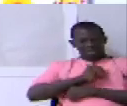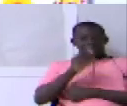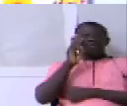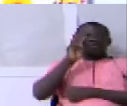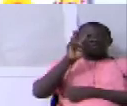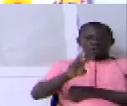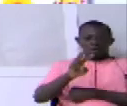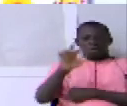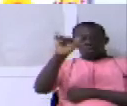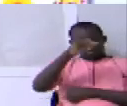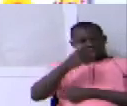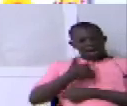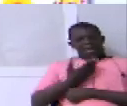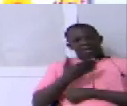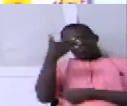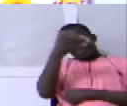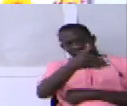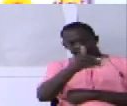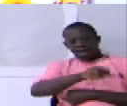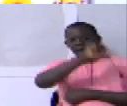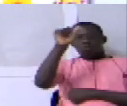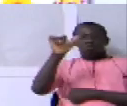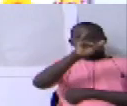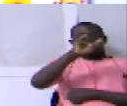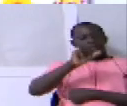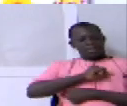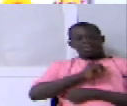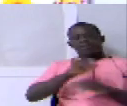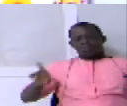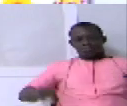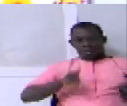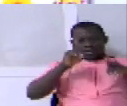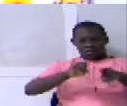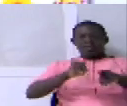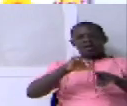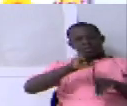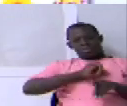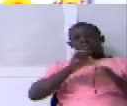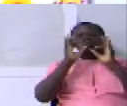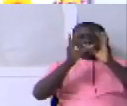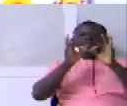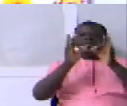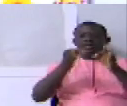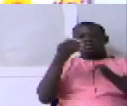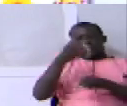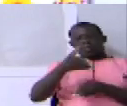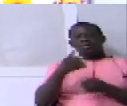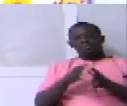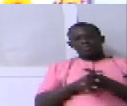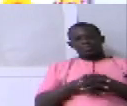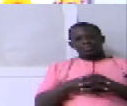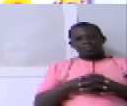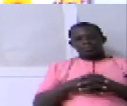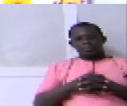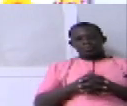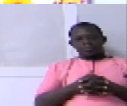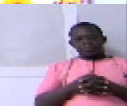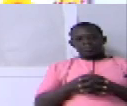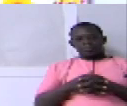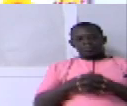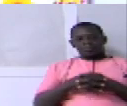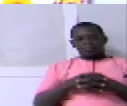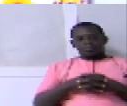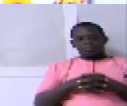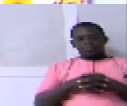it. Ha umuto wasiketo nyati bari ndenga menu sata tengo wolle mu tajire yalti mbota menu kala manga menu je